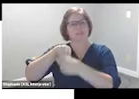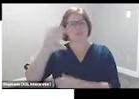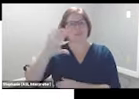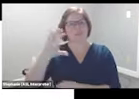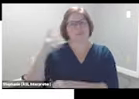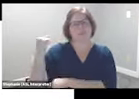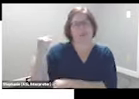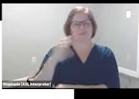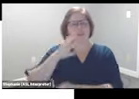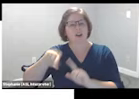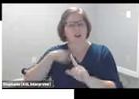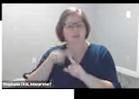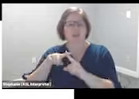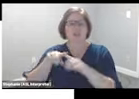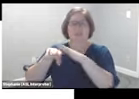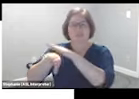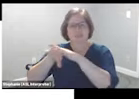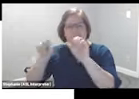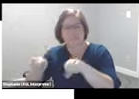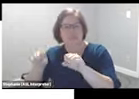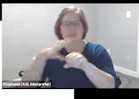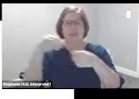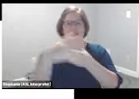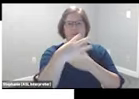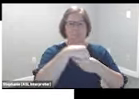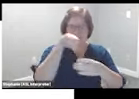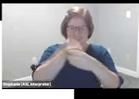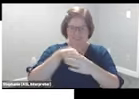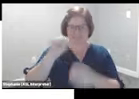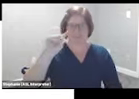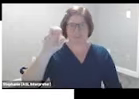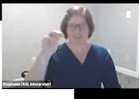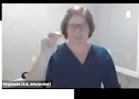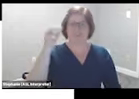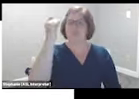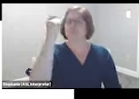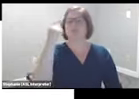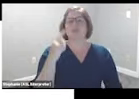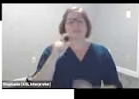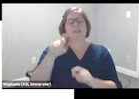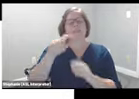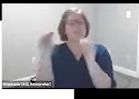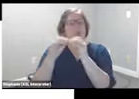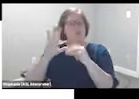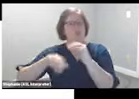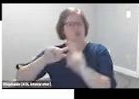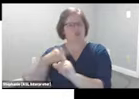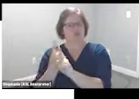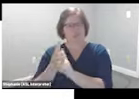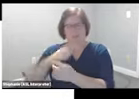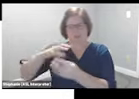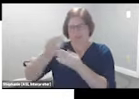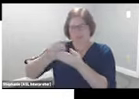and inclusion in STEM being more than the provision of educational materials in accessible format, which is where the conversation